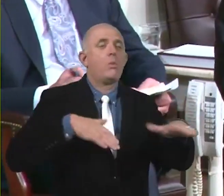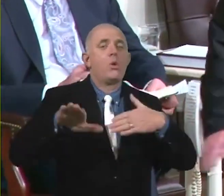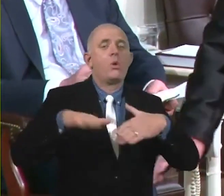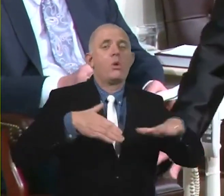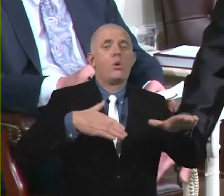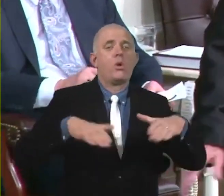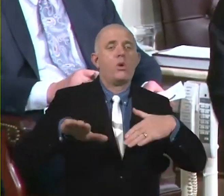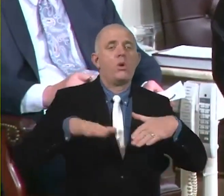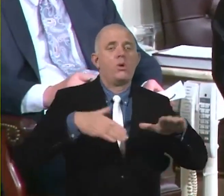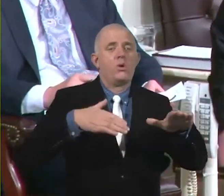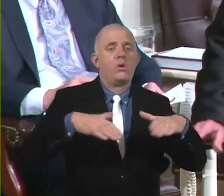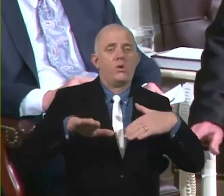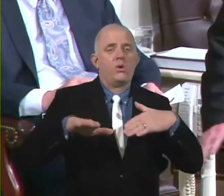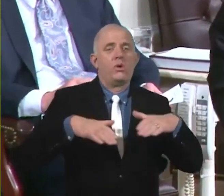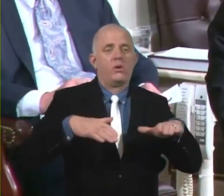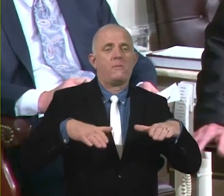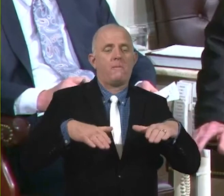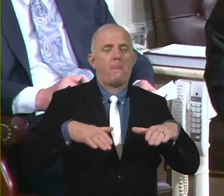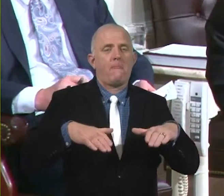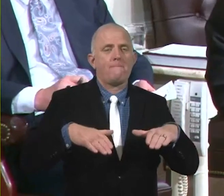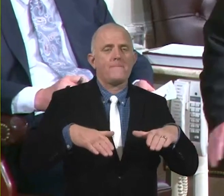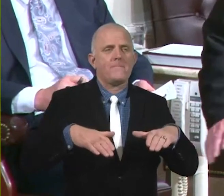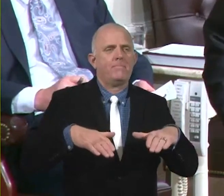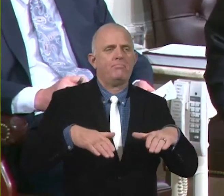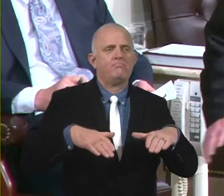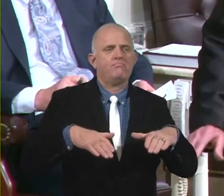Please don't make two men on the Emmaus Road.